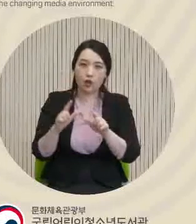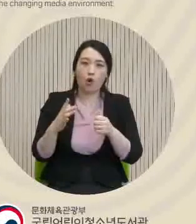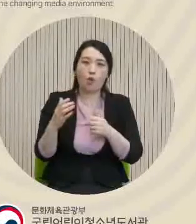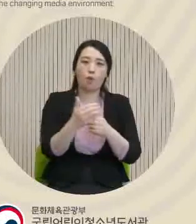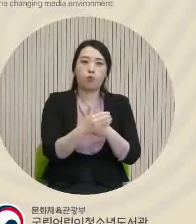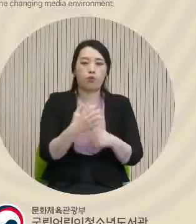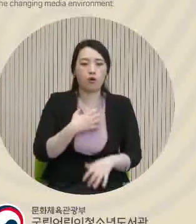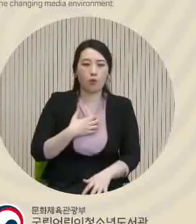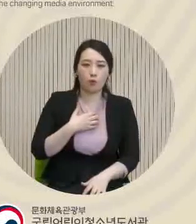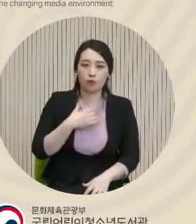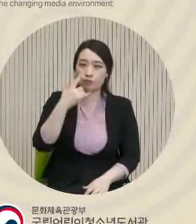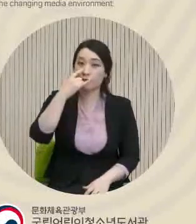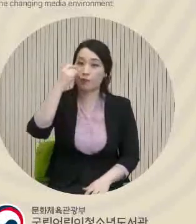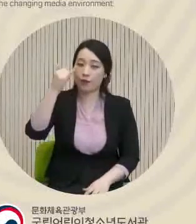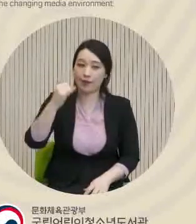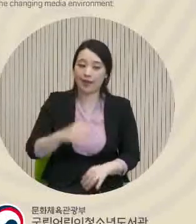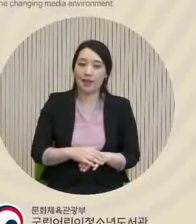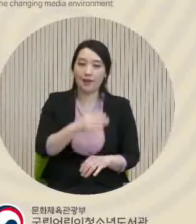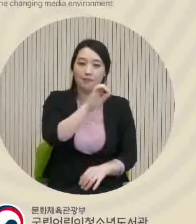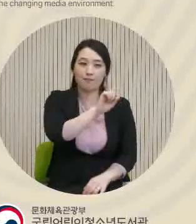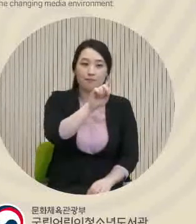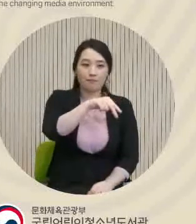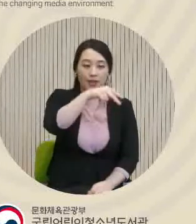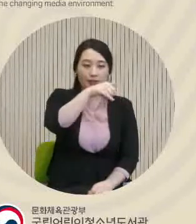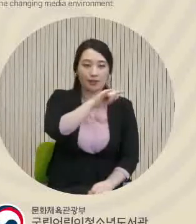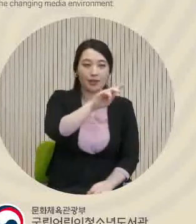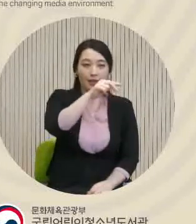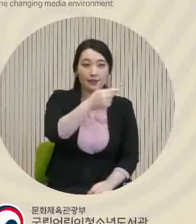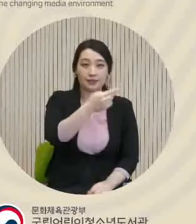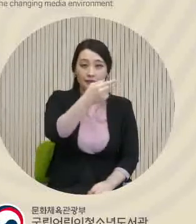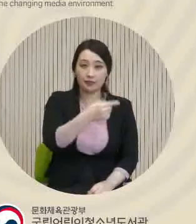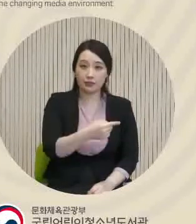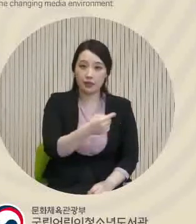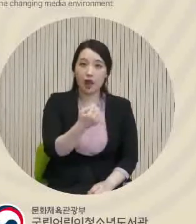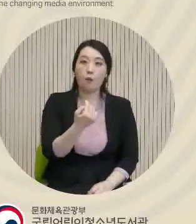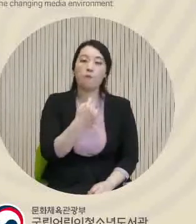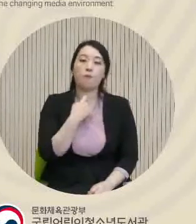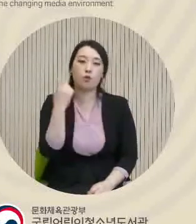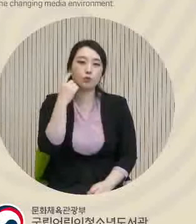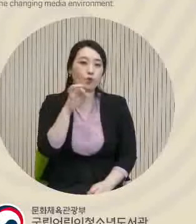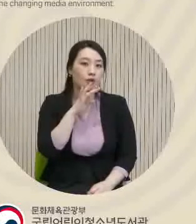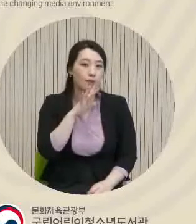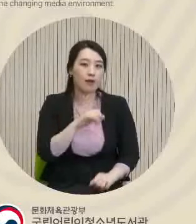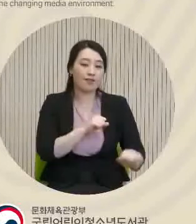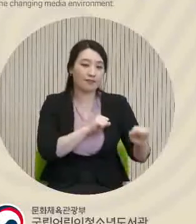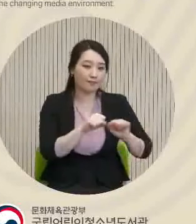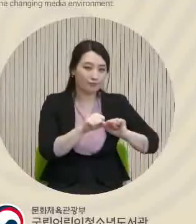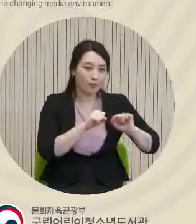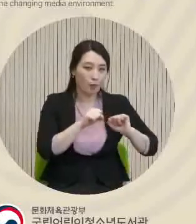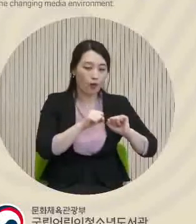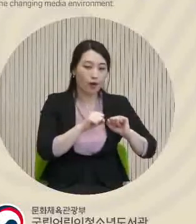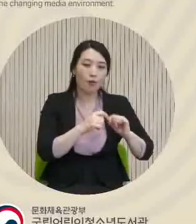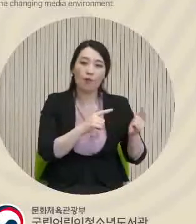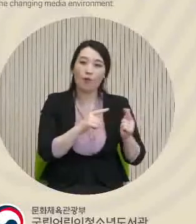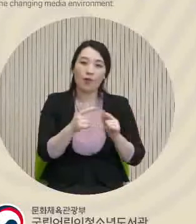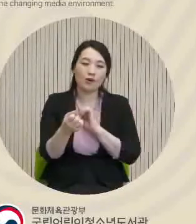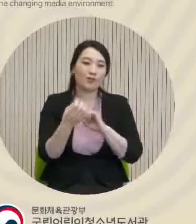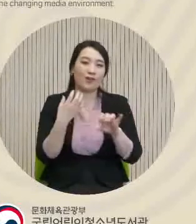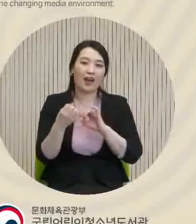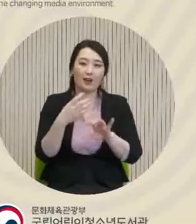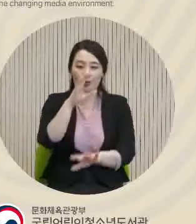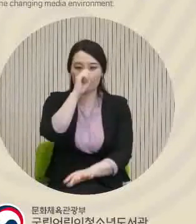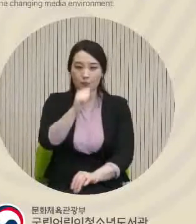practices of sharing their own personal information, we need to think about how to do